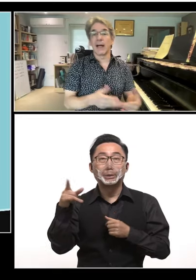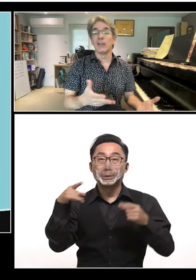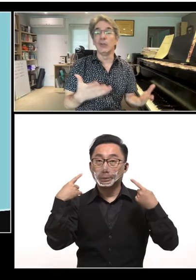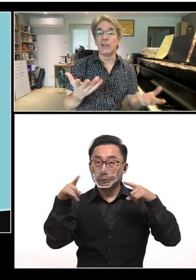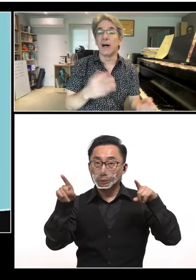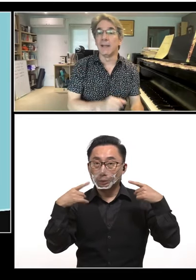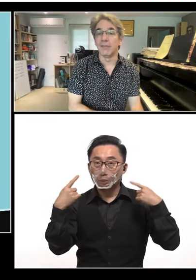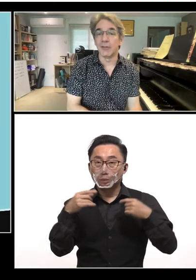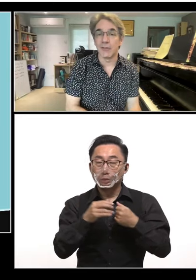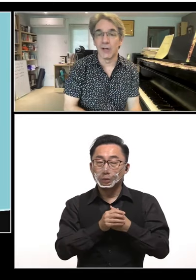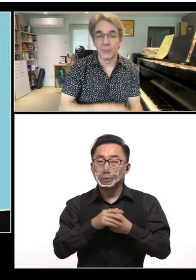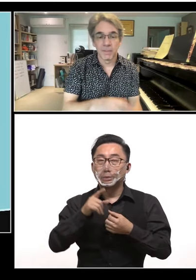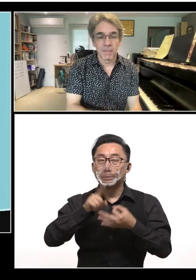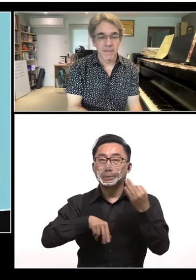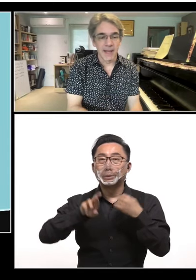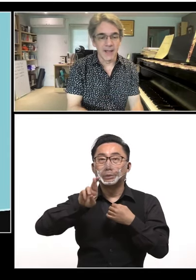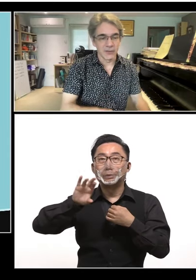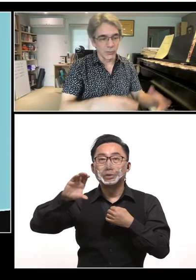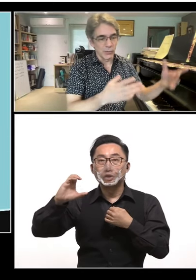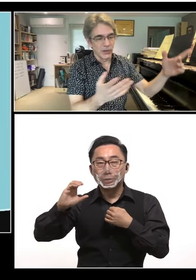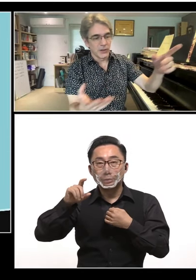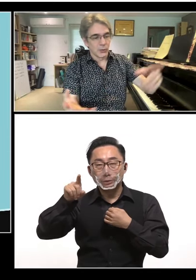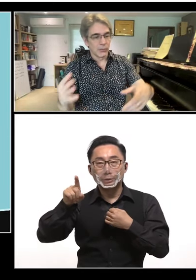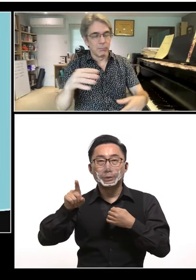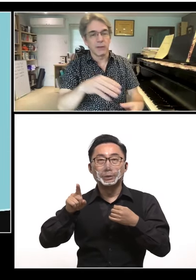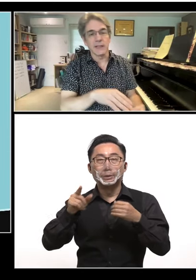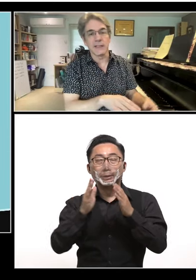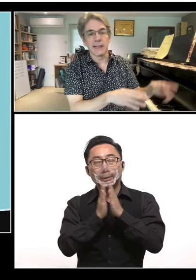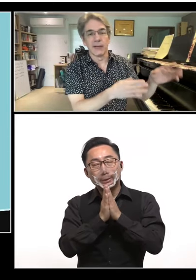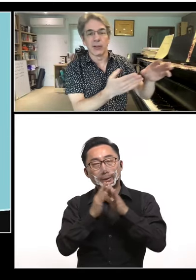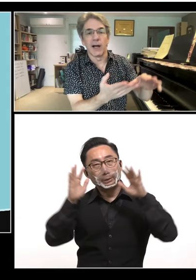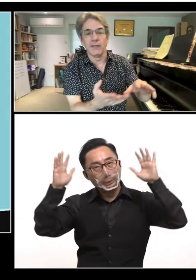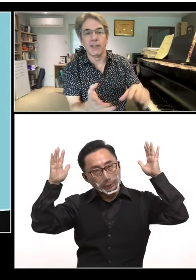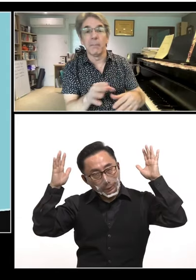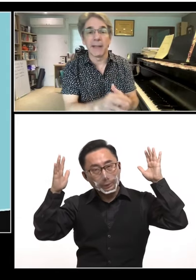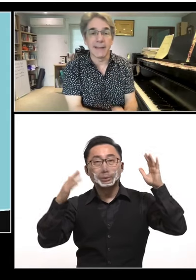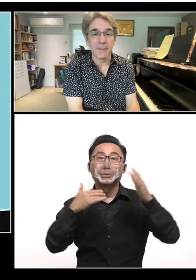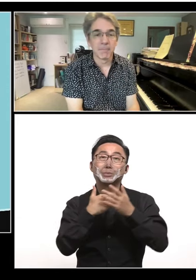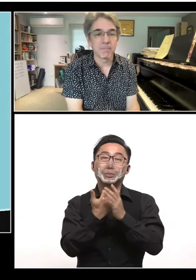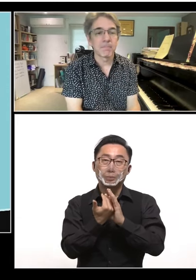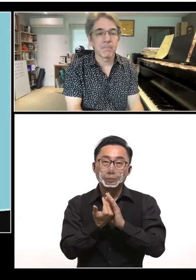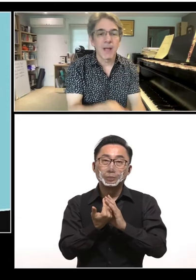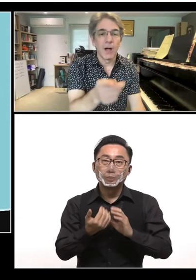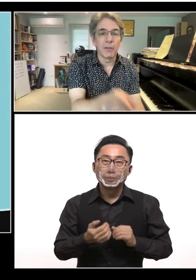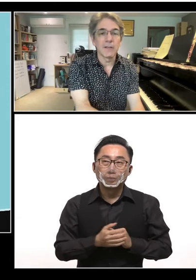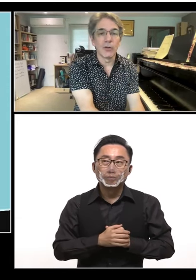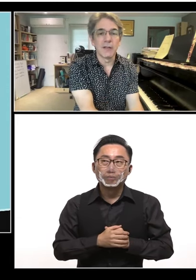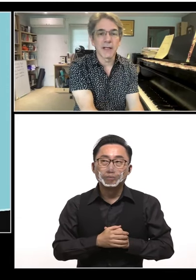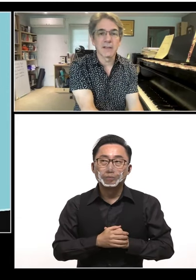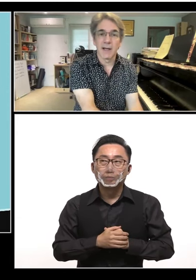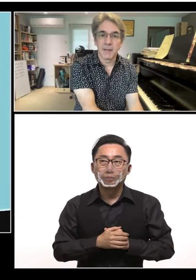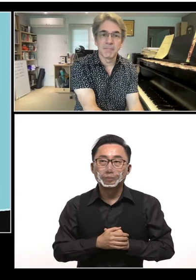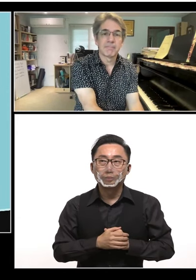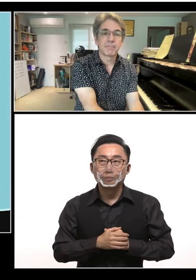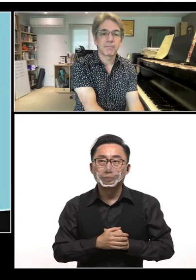song, Hallelujah, I Love You So. And so we would put these together kind of in a medley. Please go to the